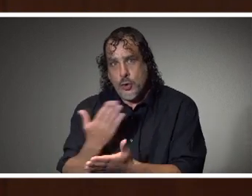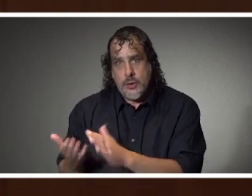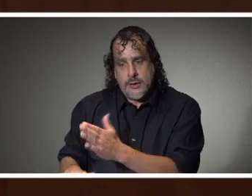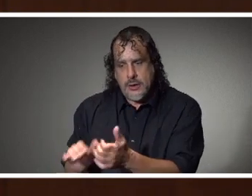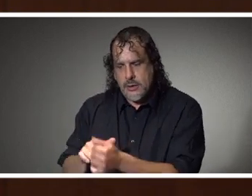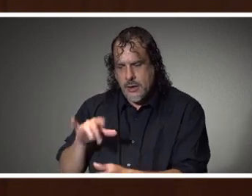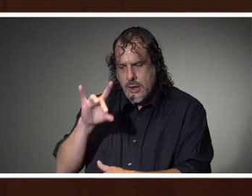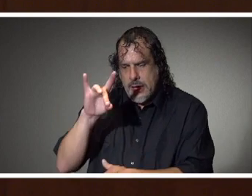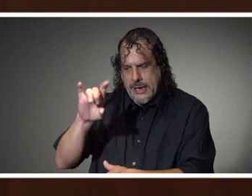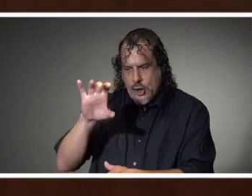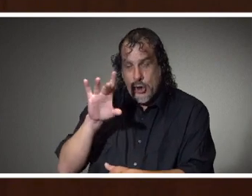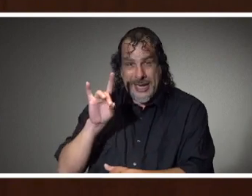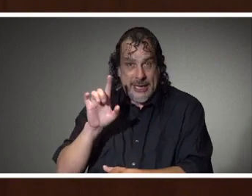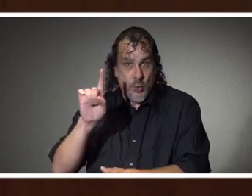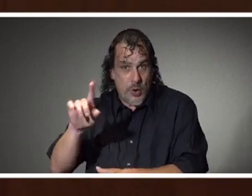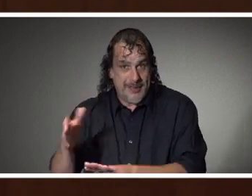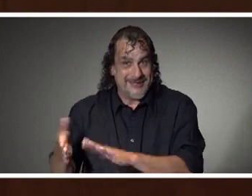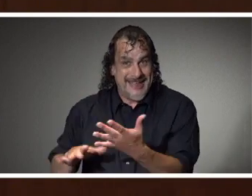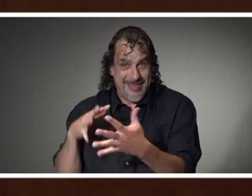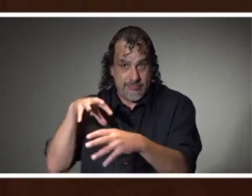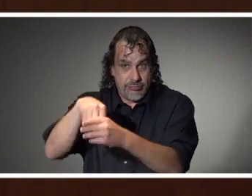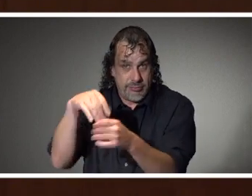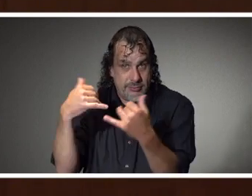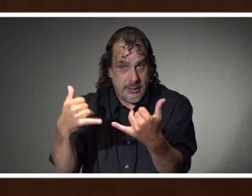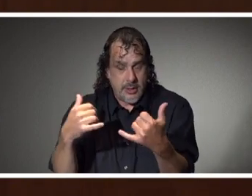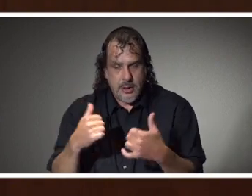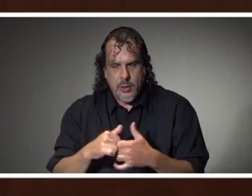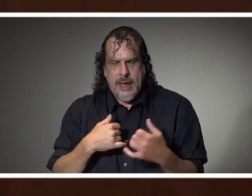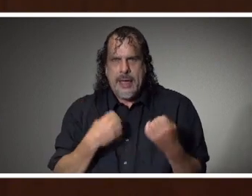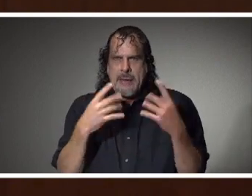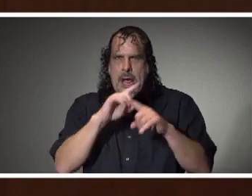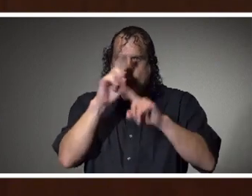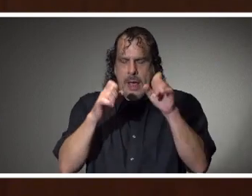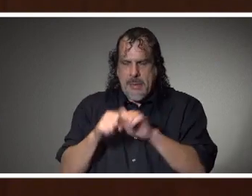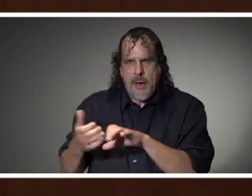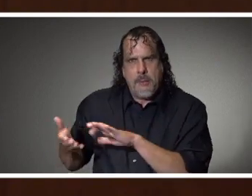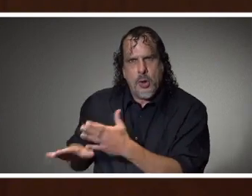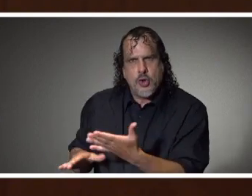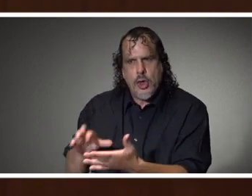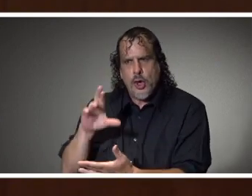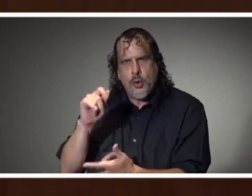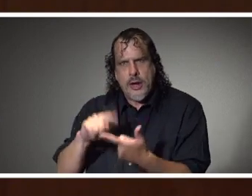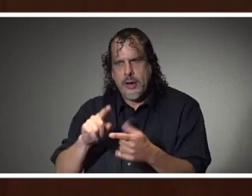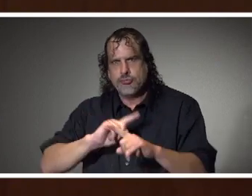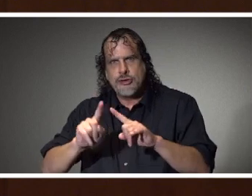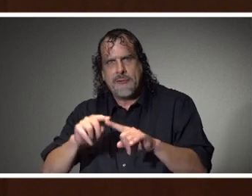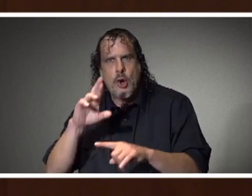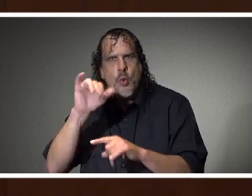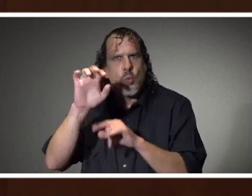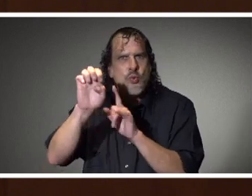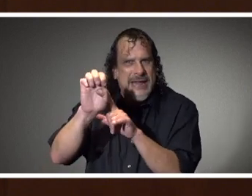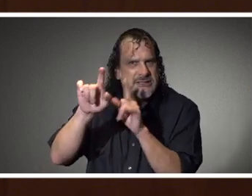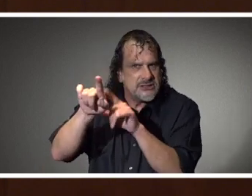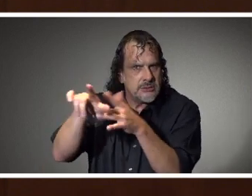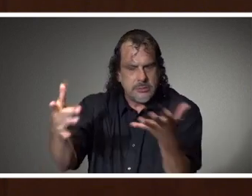to 881. We have had several questions about the mortality rate based on race, and when